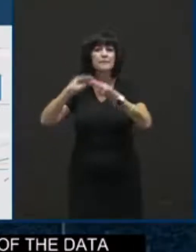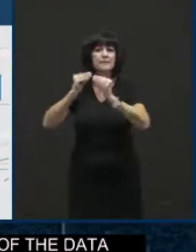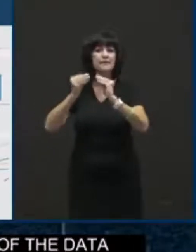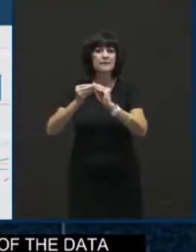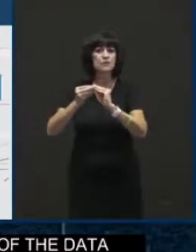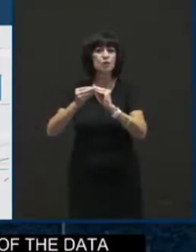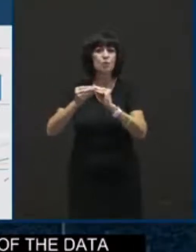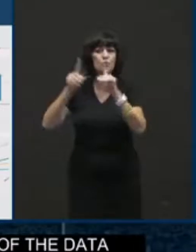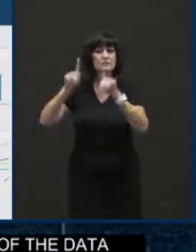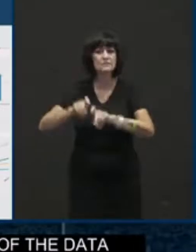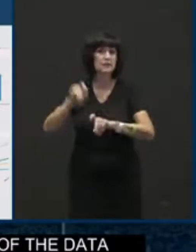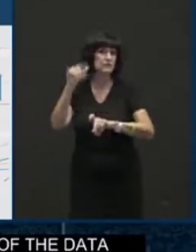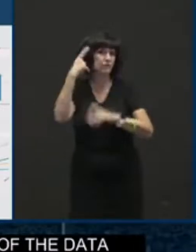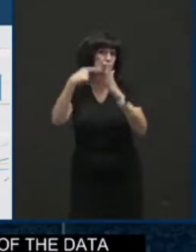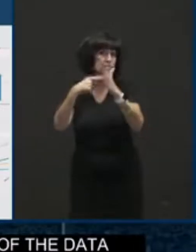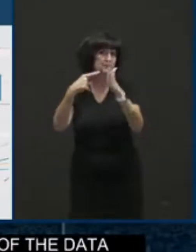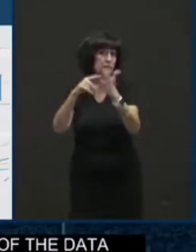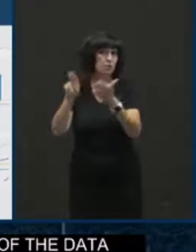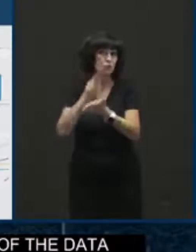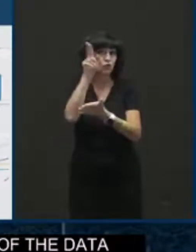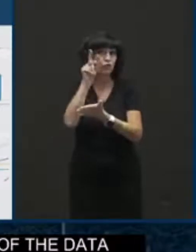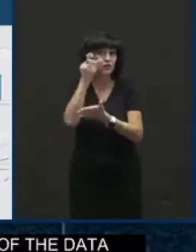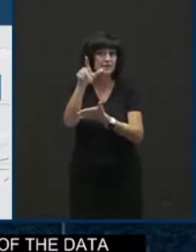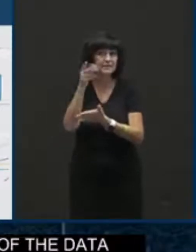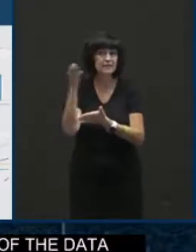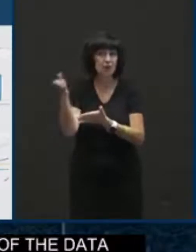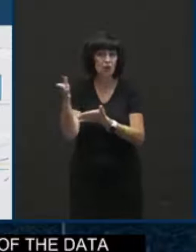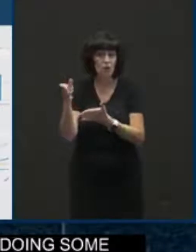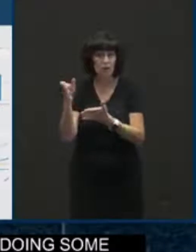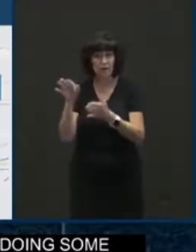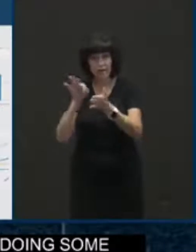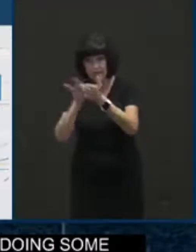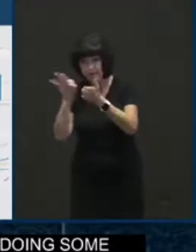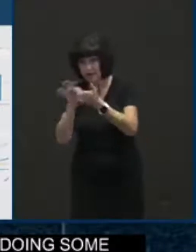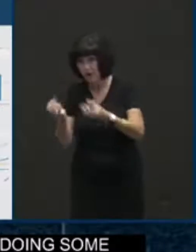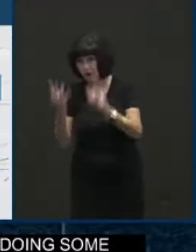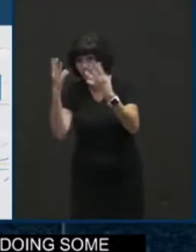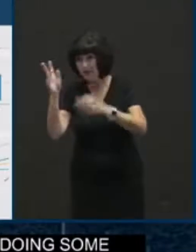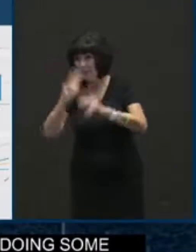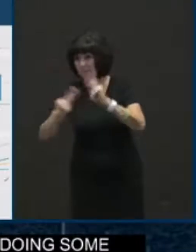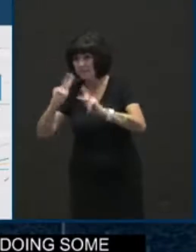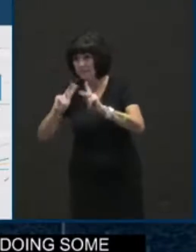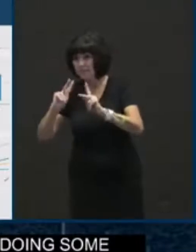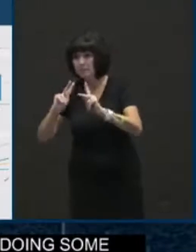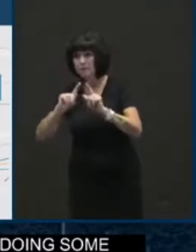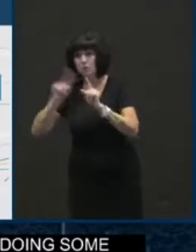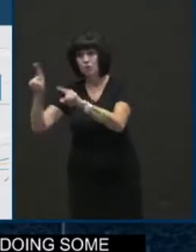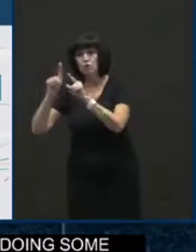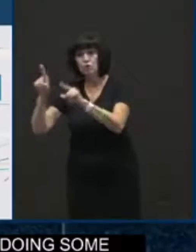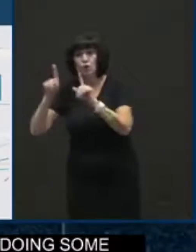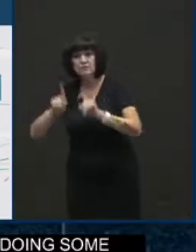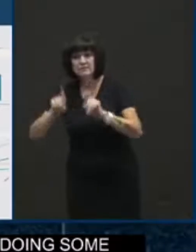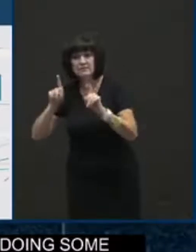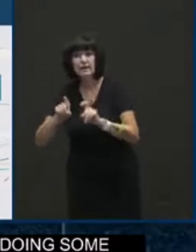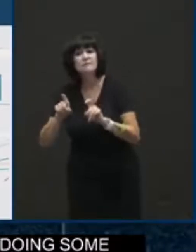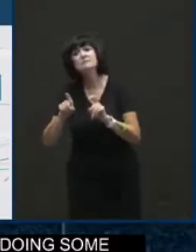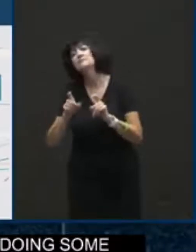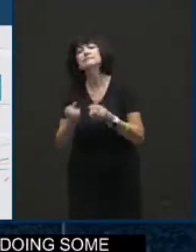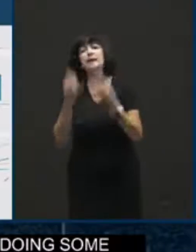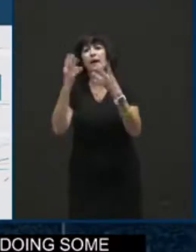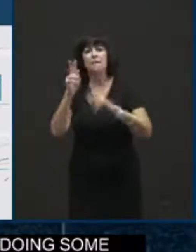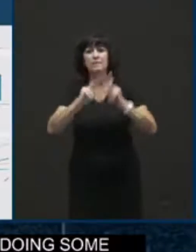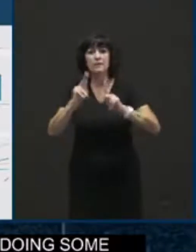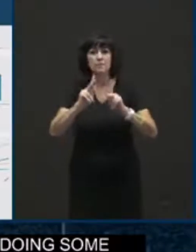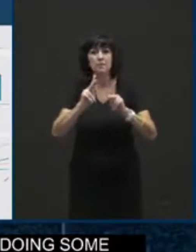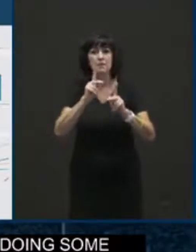faculty, so they can come up with some feel for the extent of the virus in the community. We know